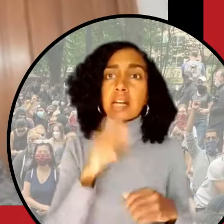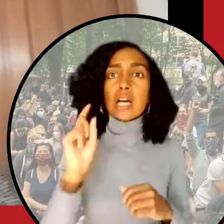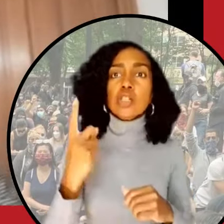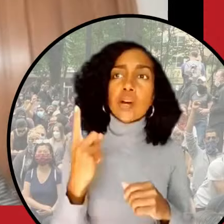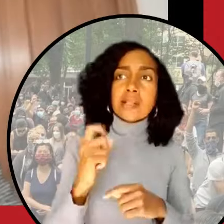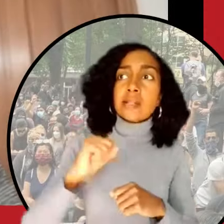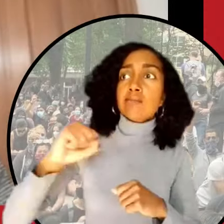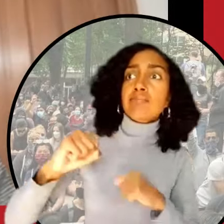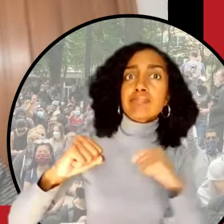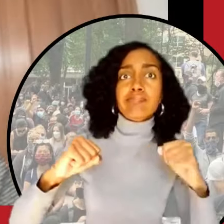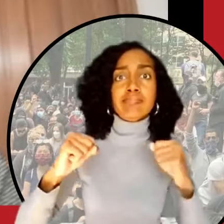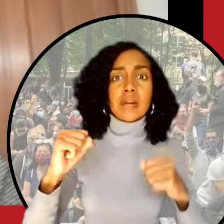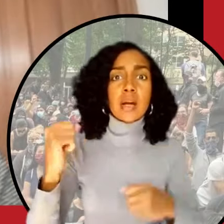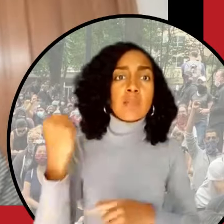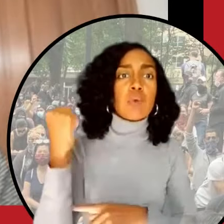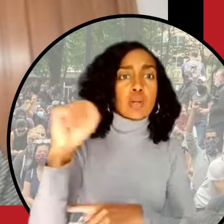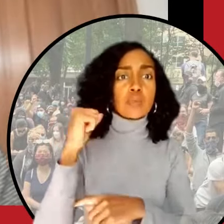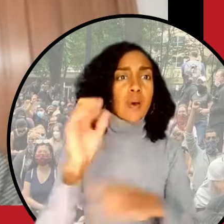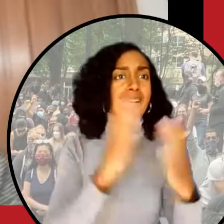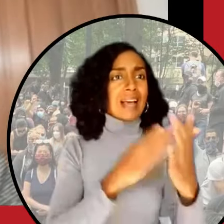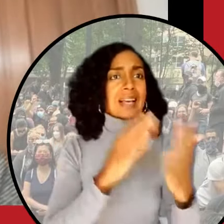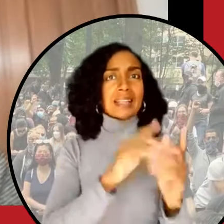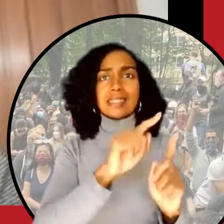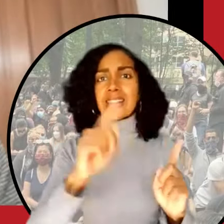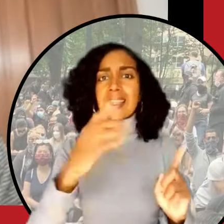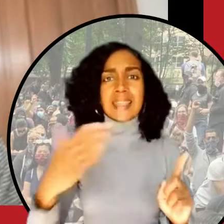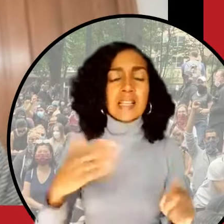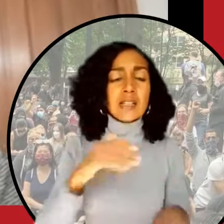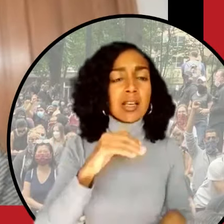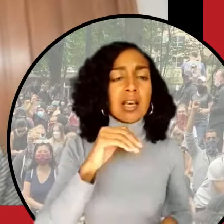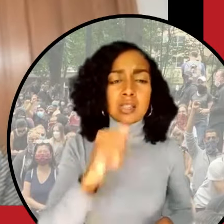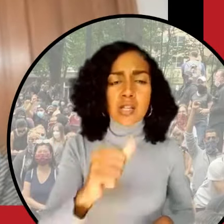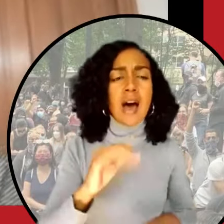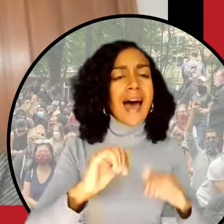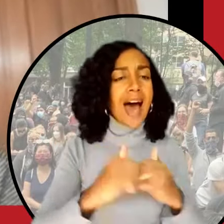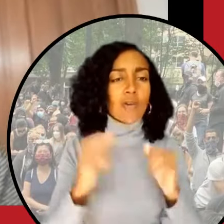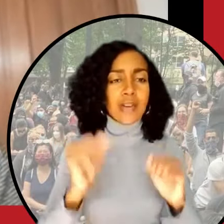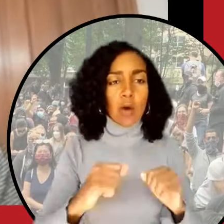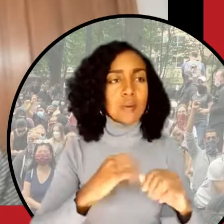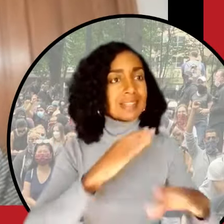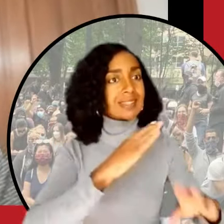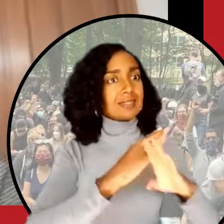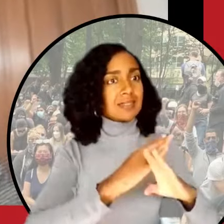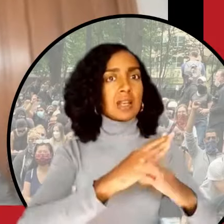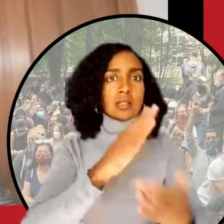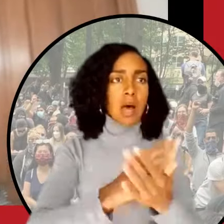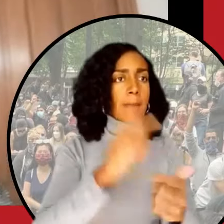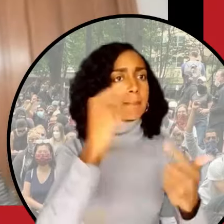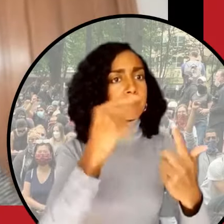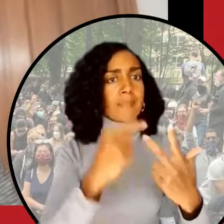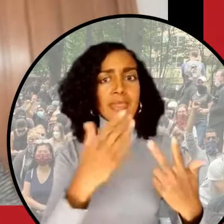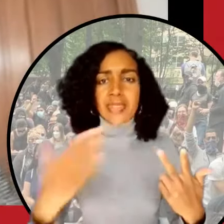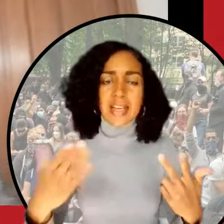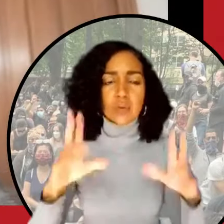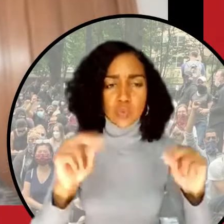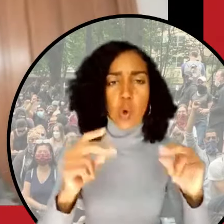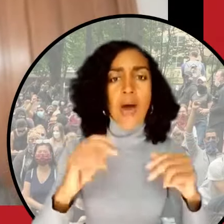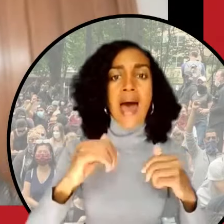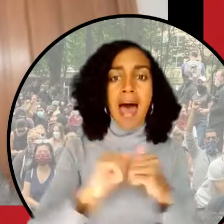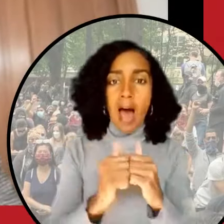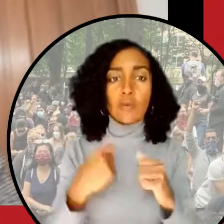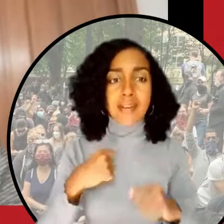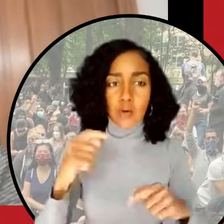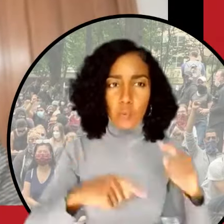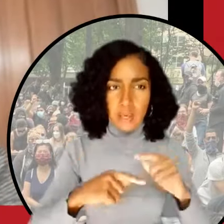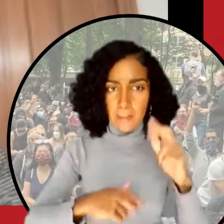question is, how can you, is not how can we stop X, Y, and Z bad thing. The question is, how can we